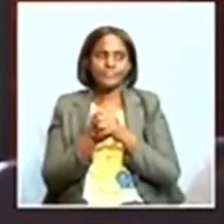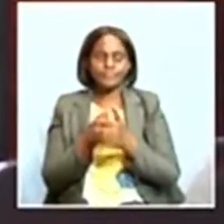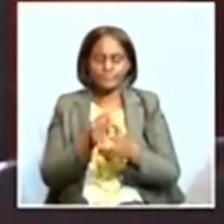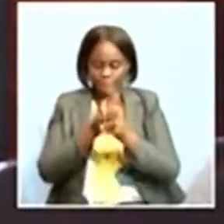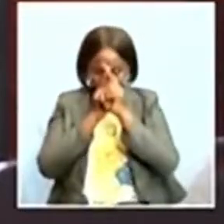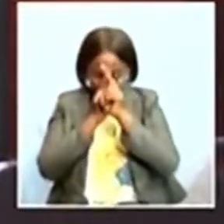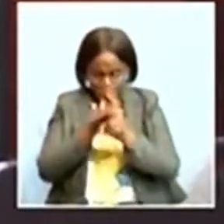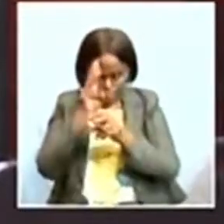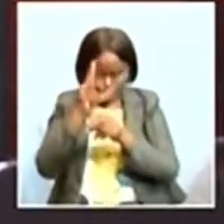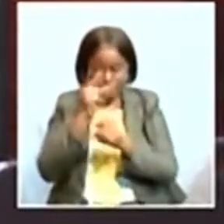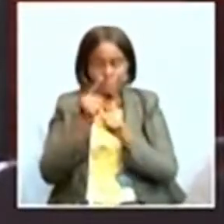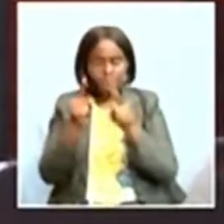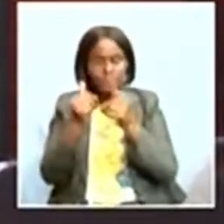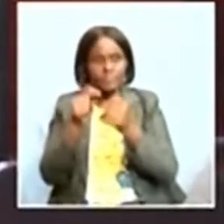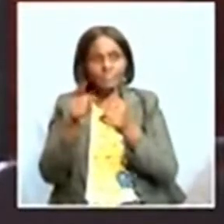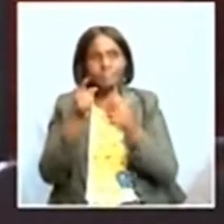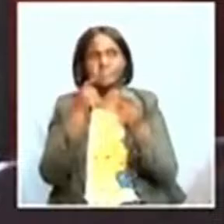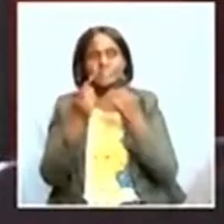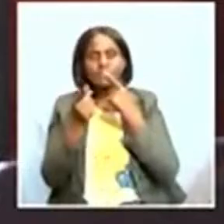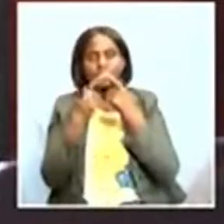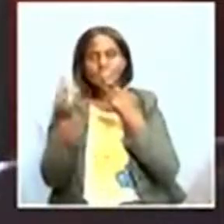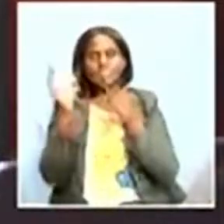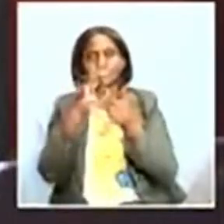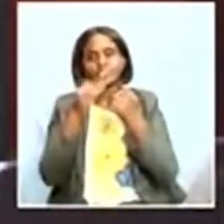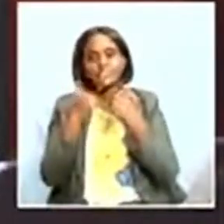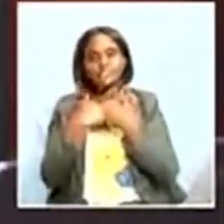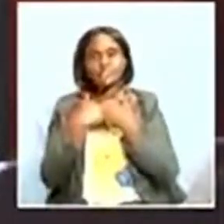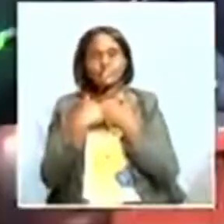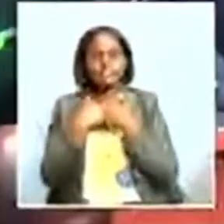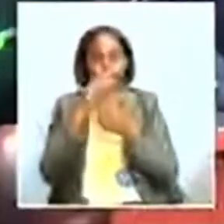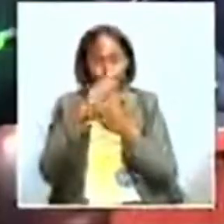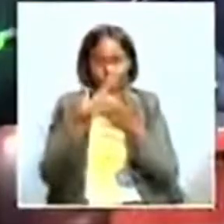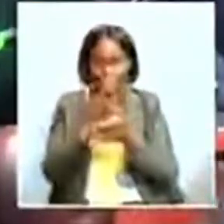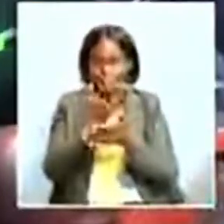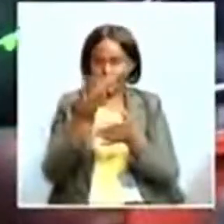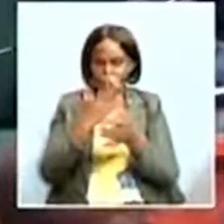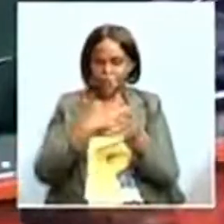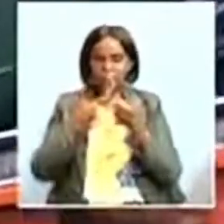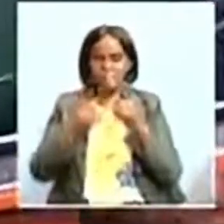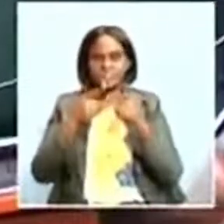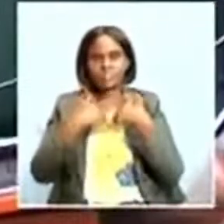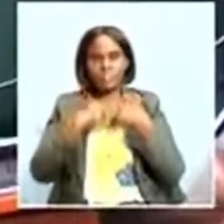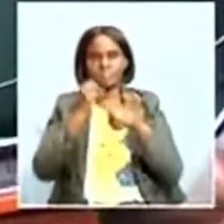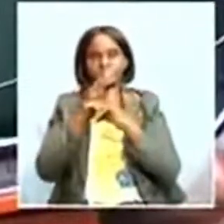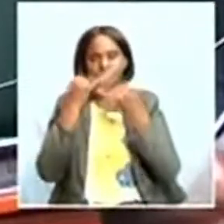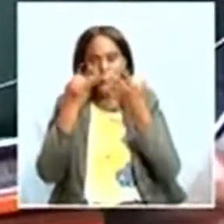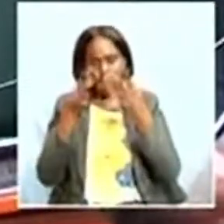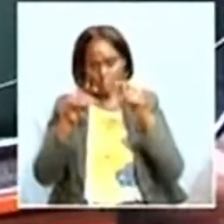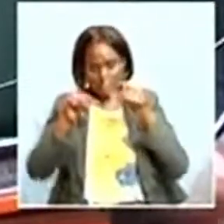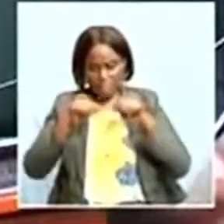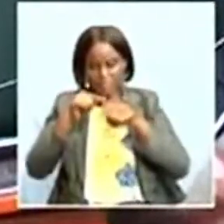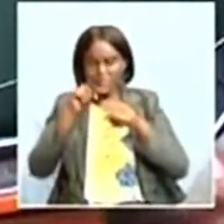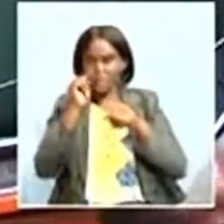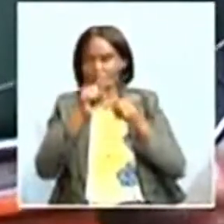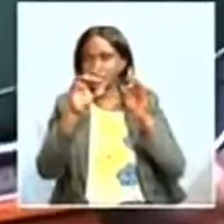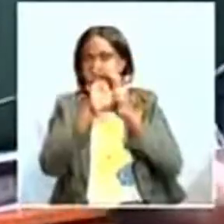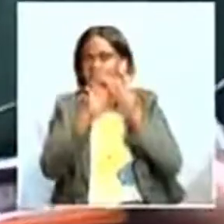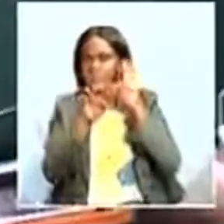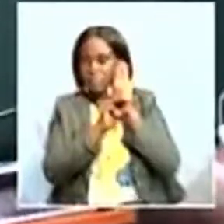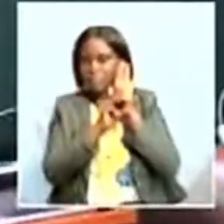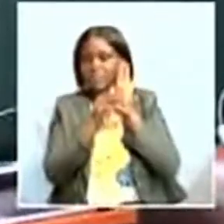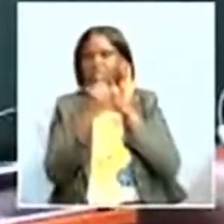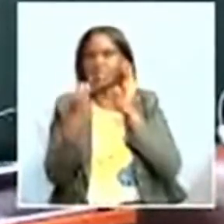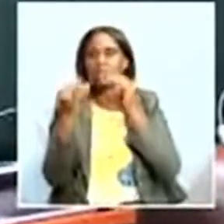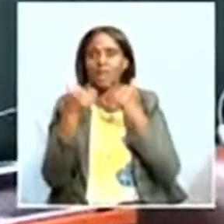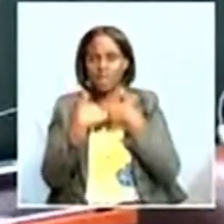Honorable Minister, just like some of my colleagues have indicated, this curriculum issue has